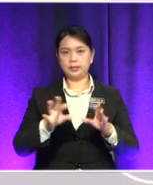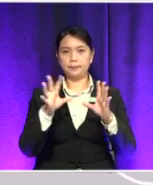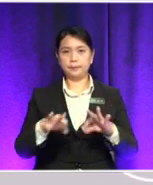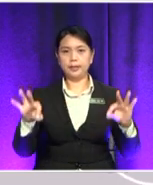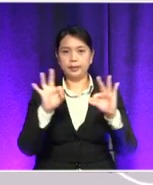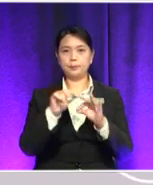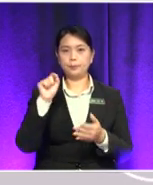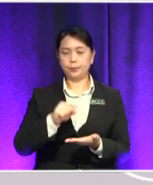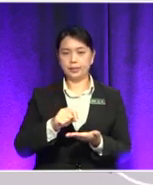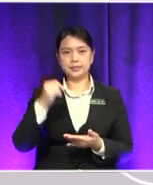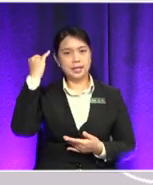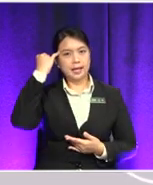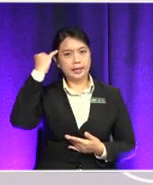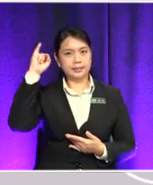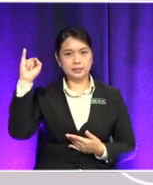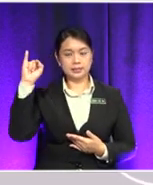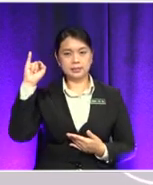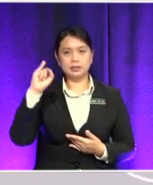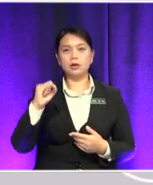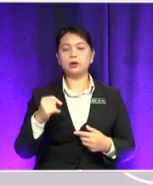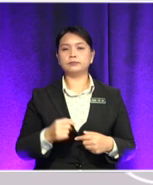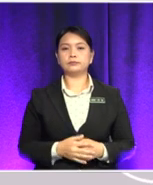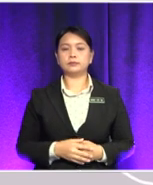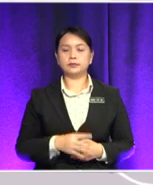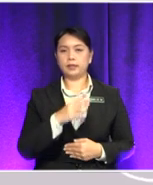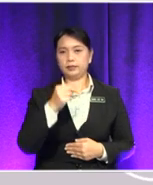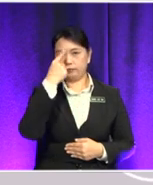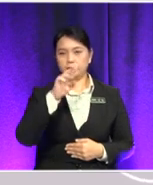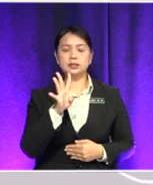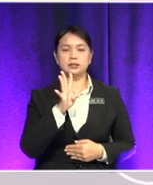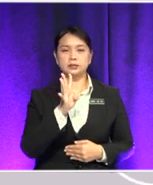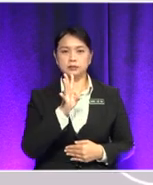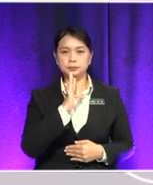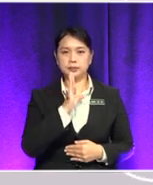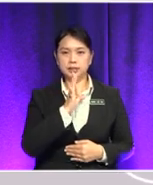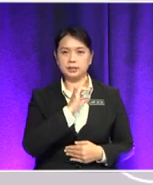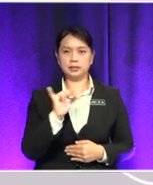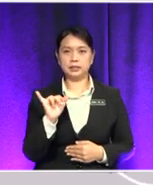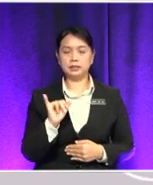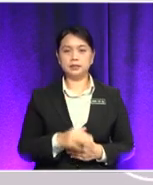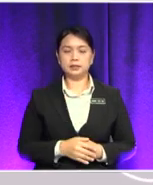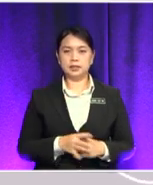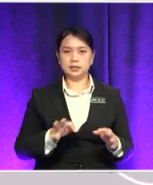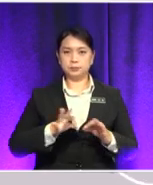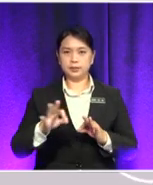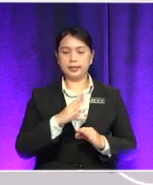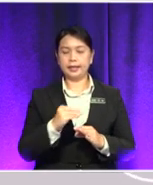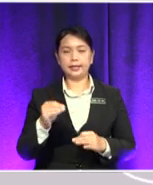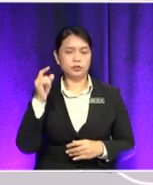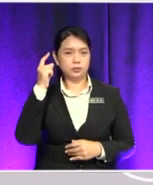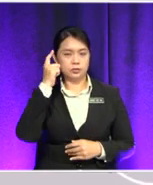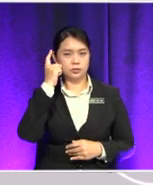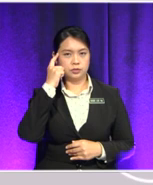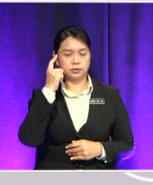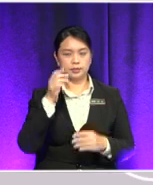idea or argument. And also, for the speaking one, they explain and justify own